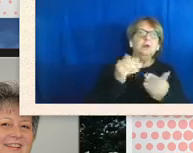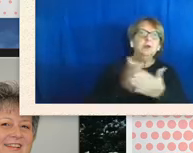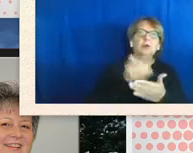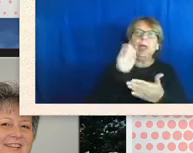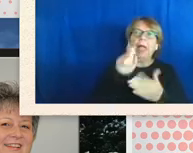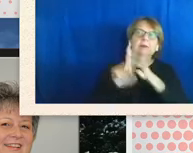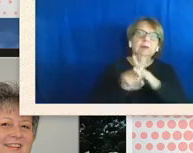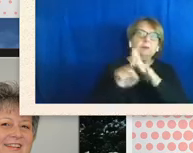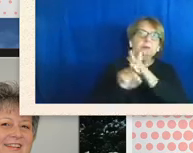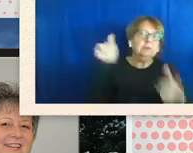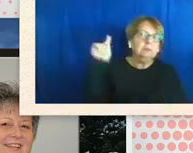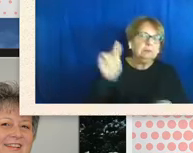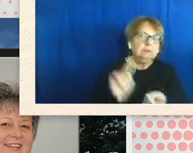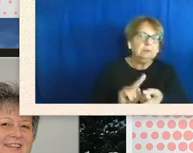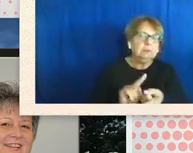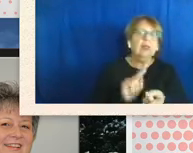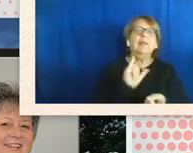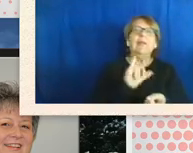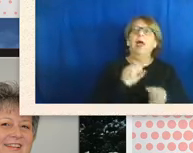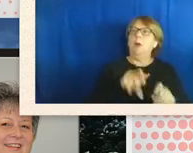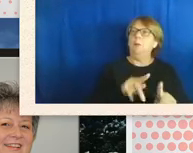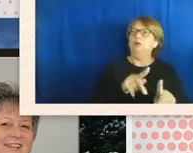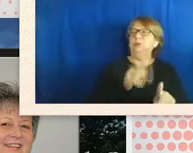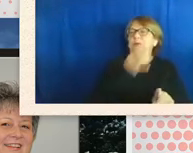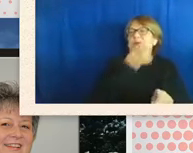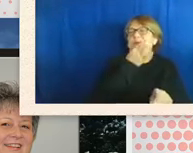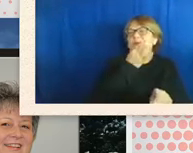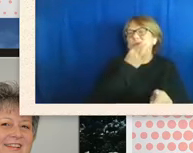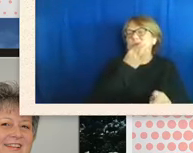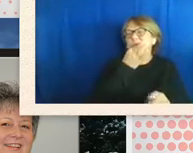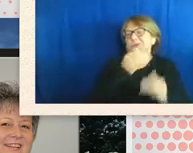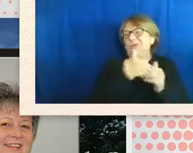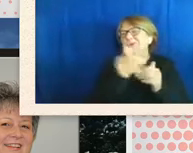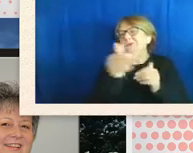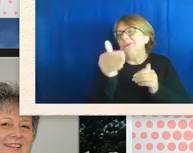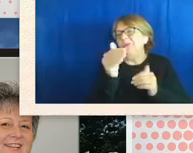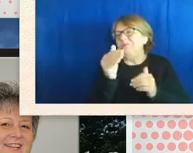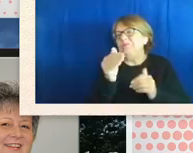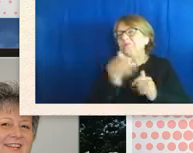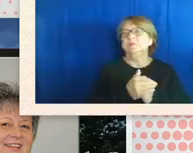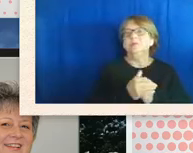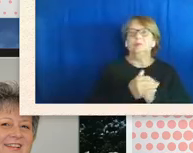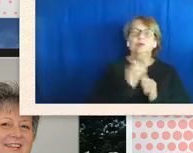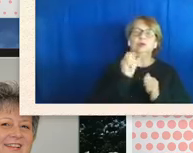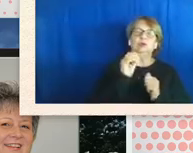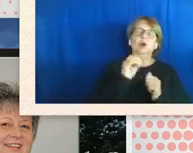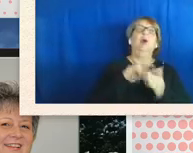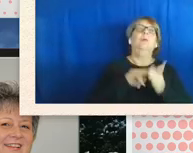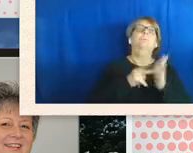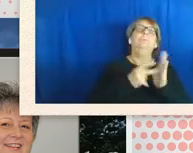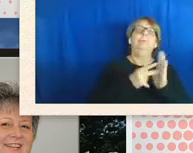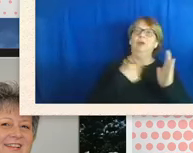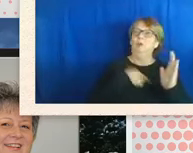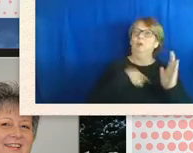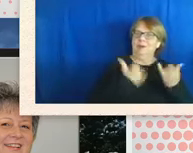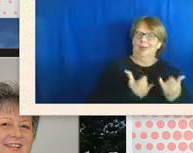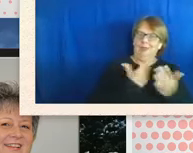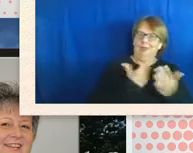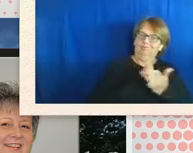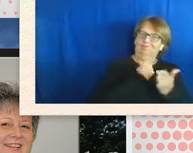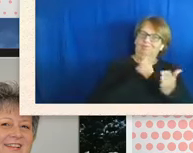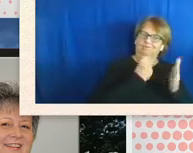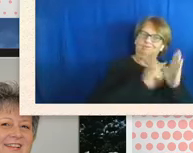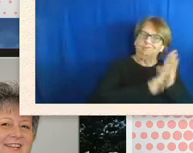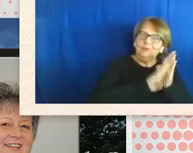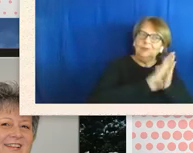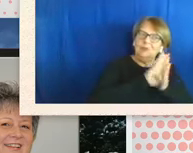those opportunities are just around the corner. So as a result, we're working on developing some protocols for our providers